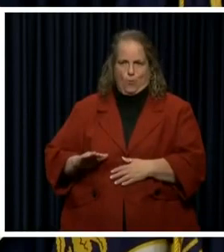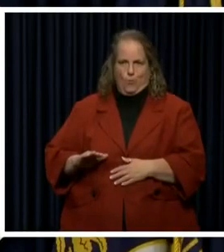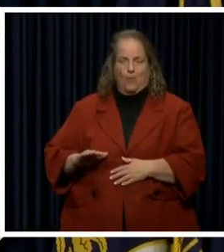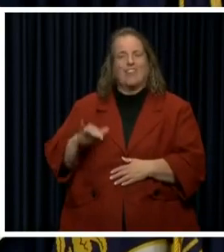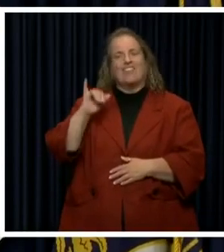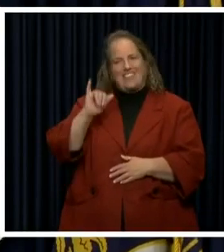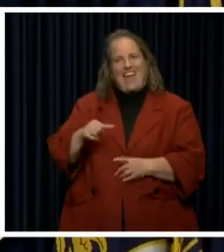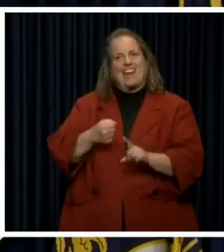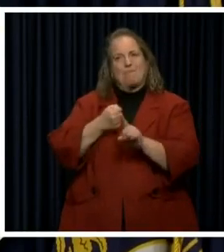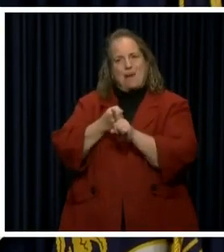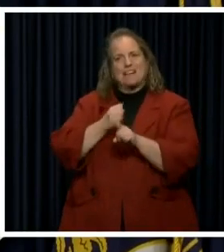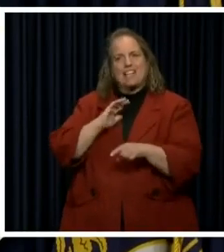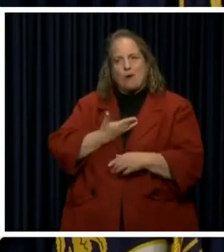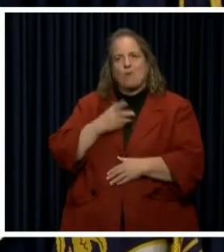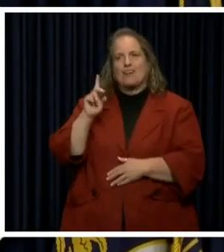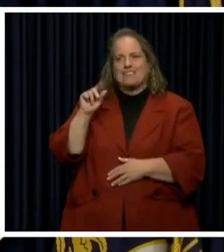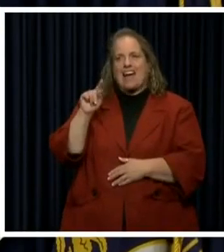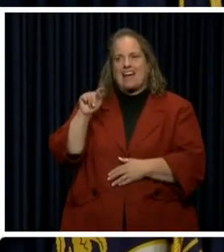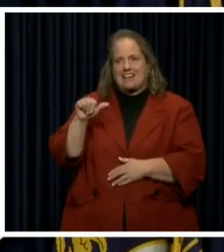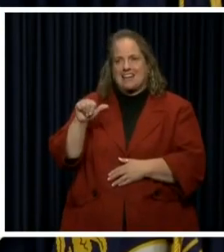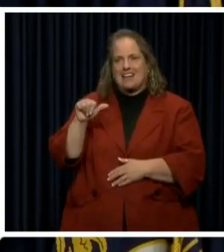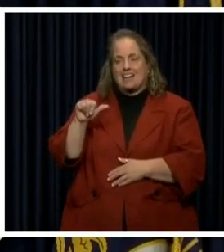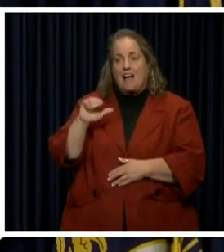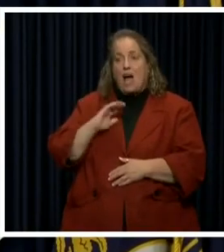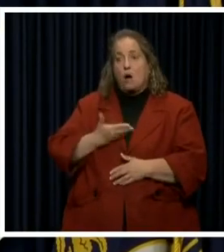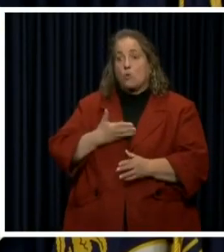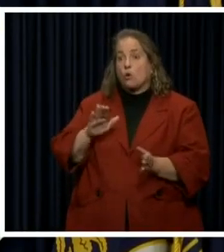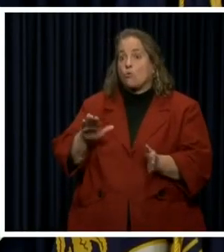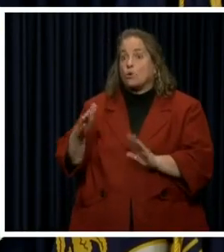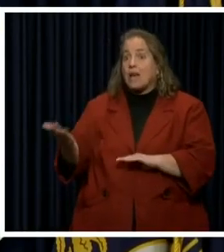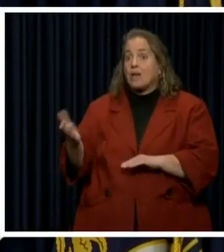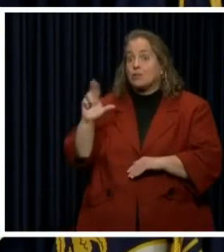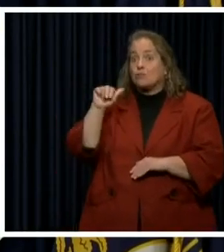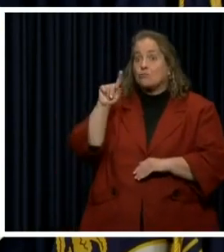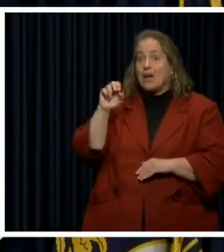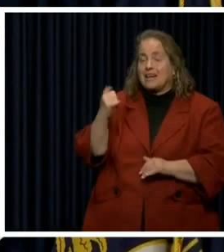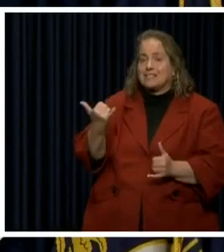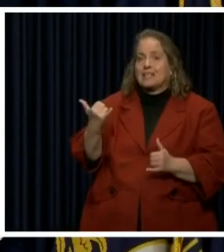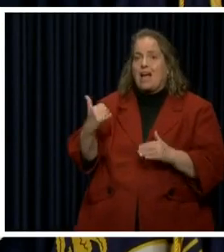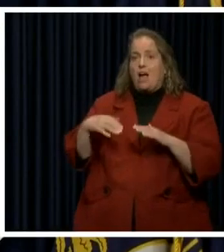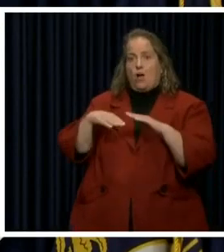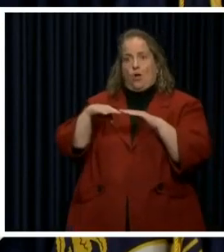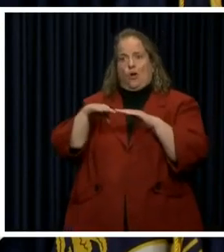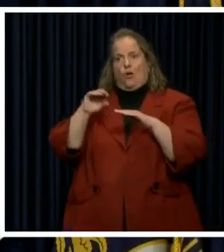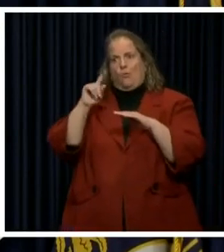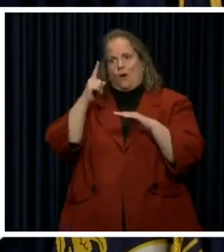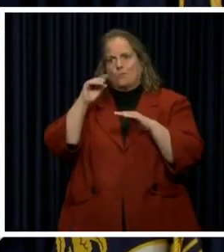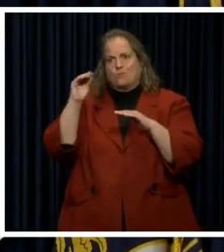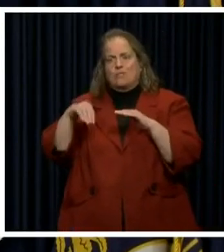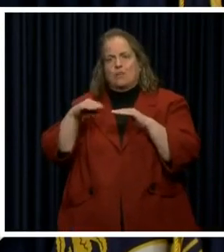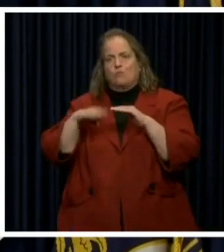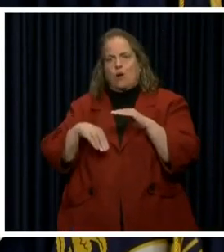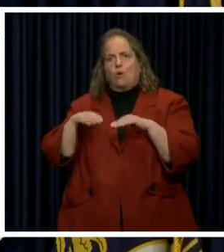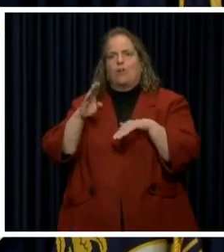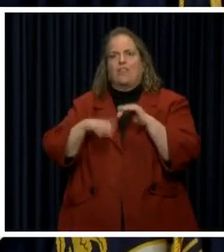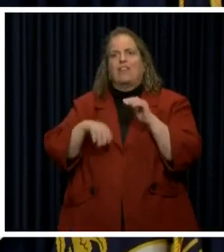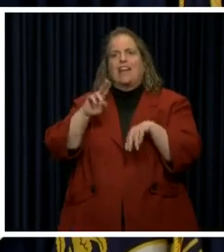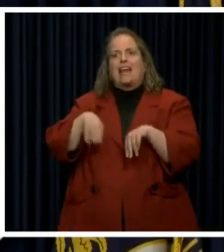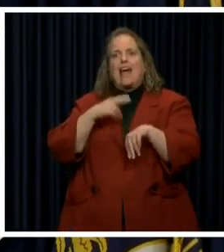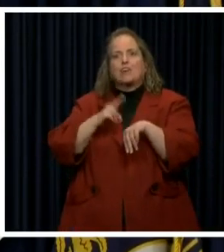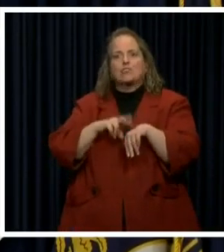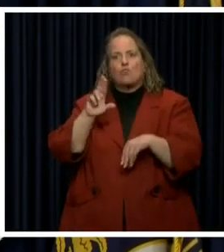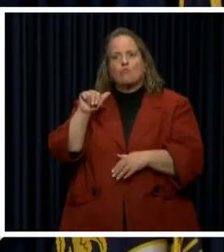data. Our mortality rate is now, I think it's close to 1% lower, or it's getting there, than the national rate. And